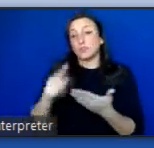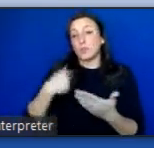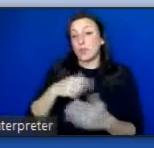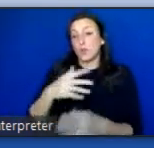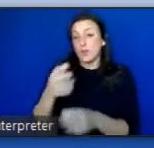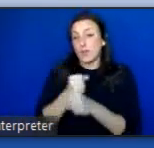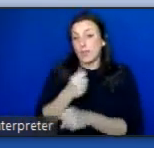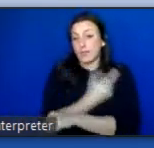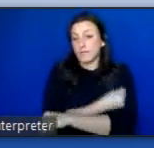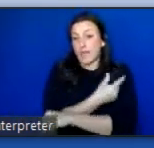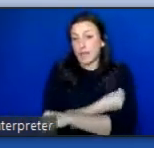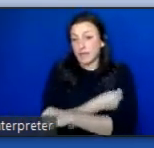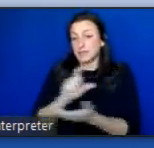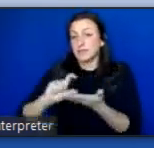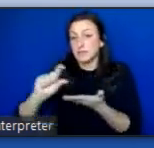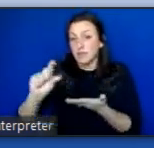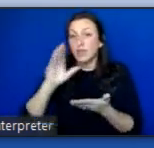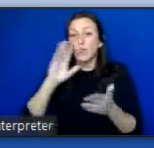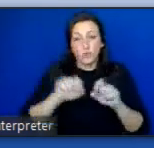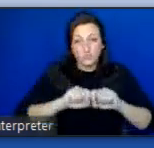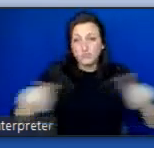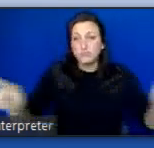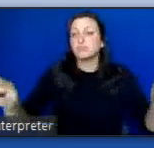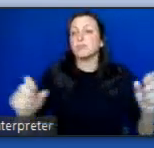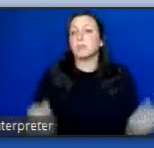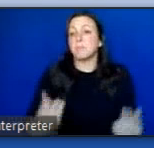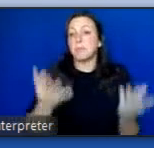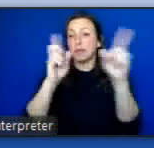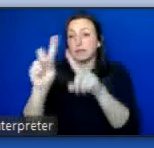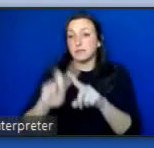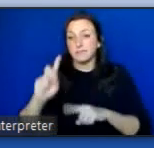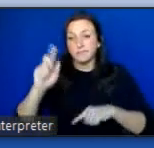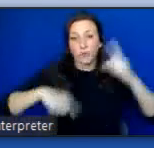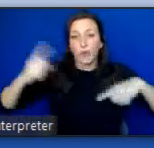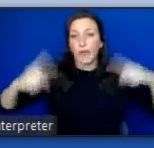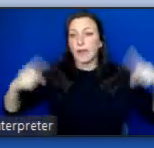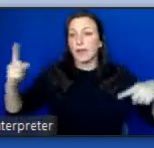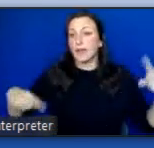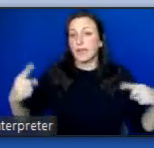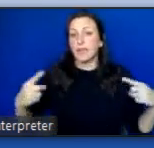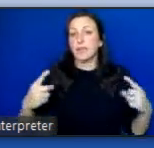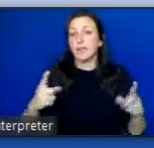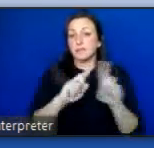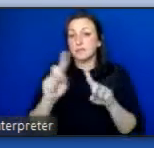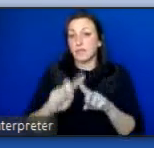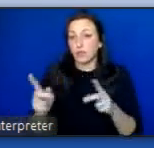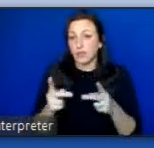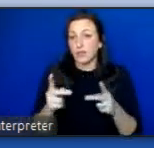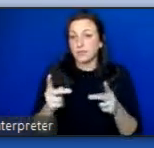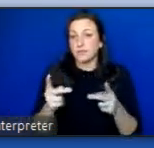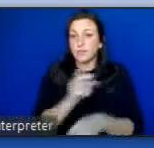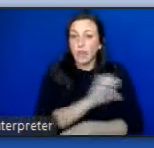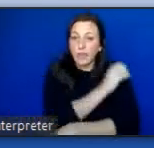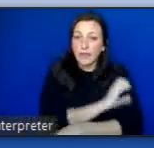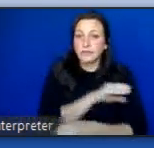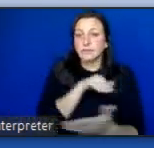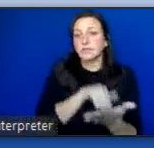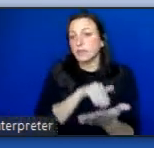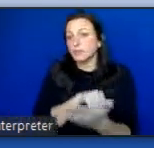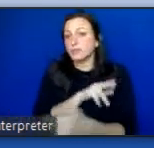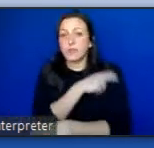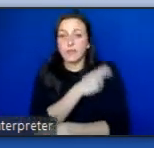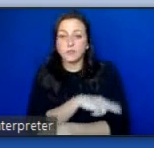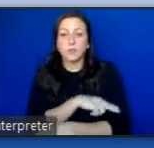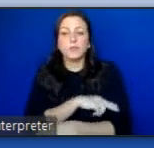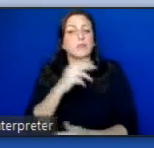come, we'll be sending it out to a wide variety of providers. They'll be going, everybody's asking